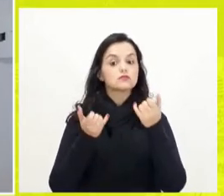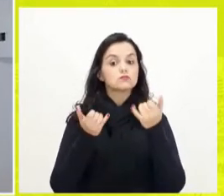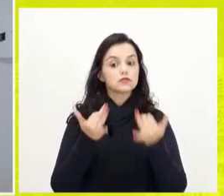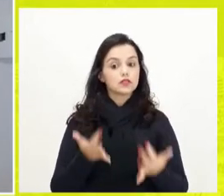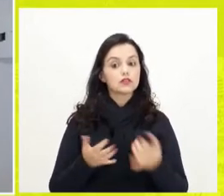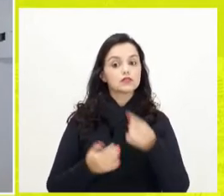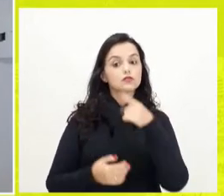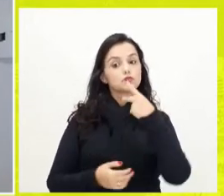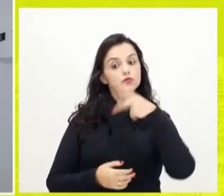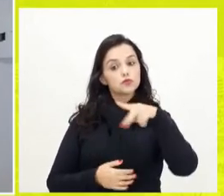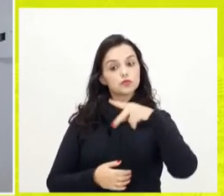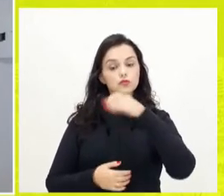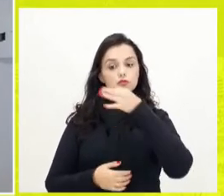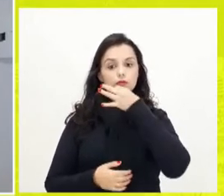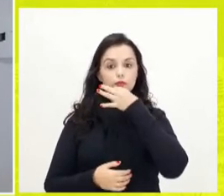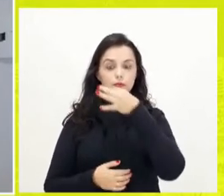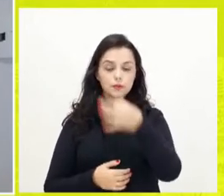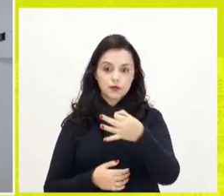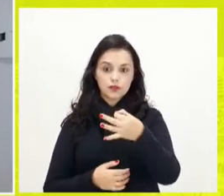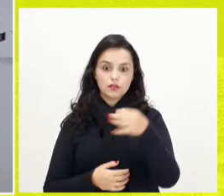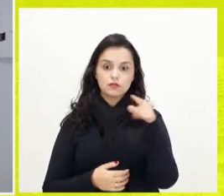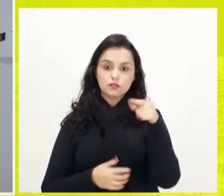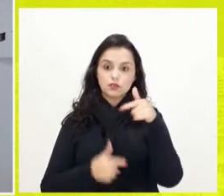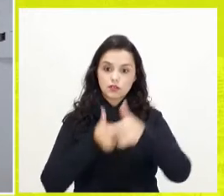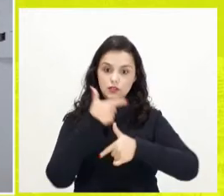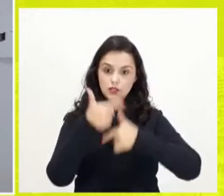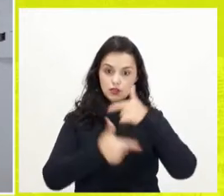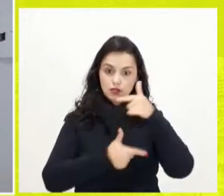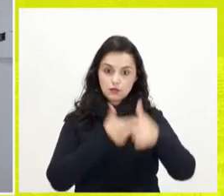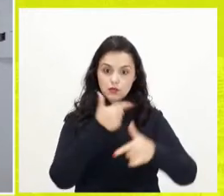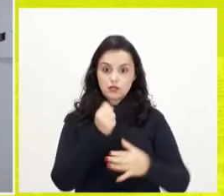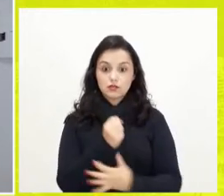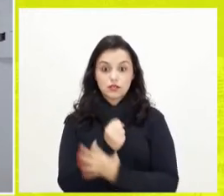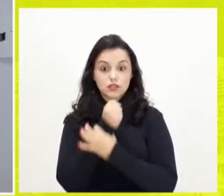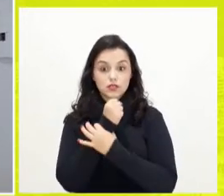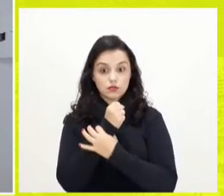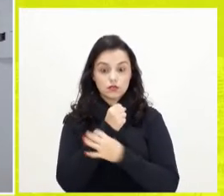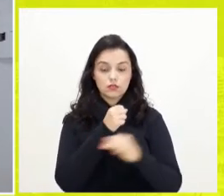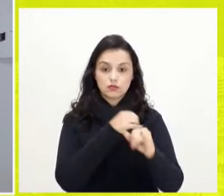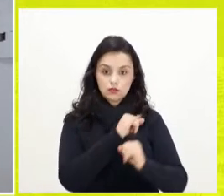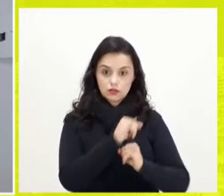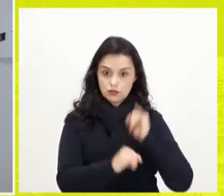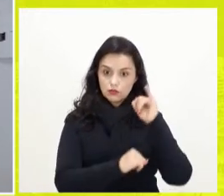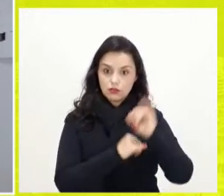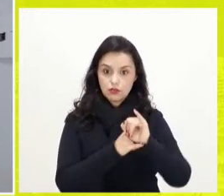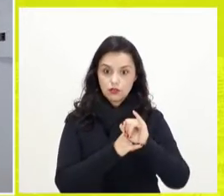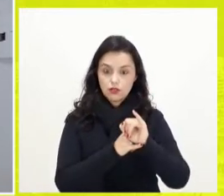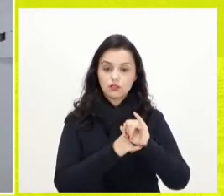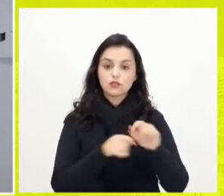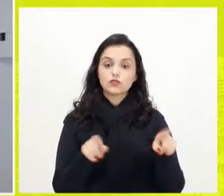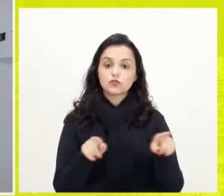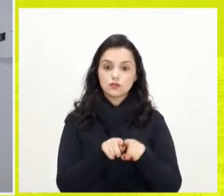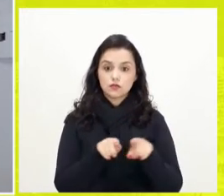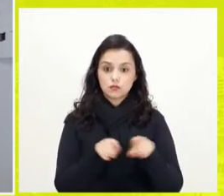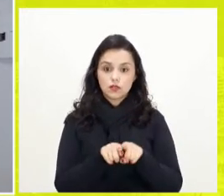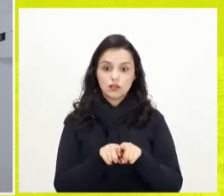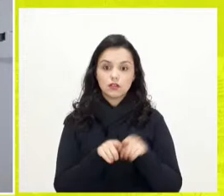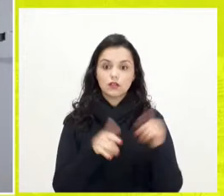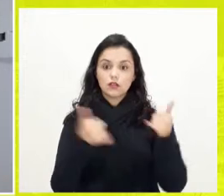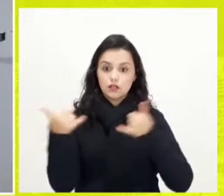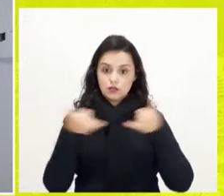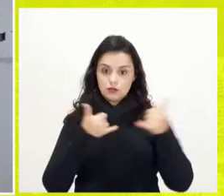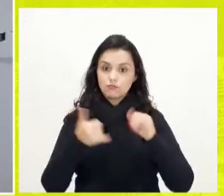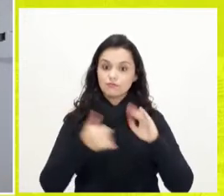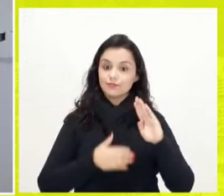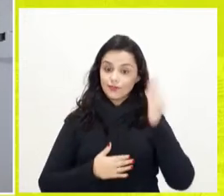talk about you know according to your point of view you guys work with cyber security and with